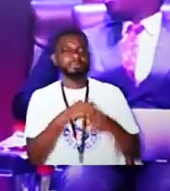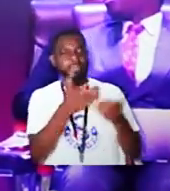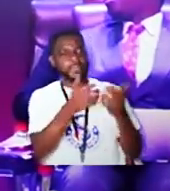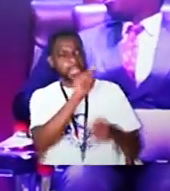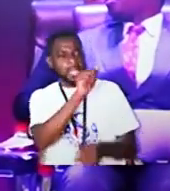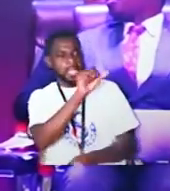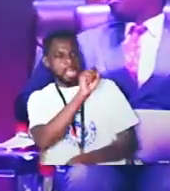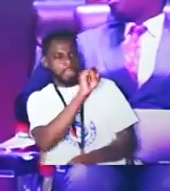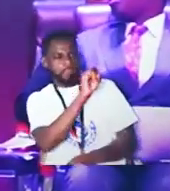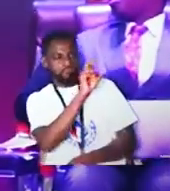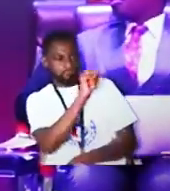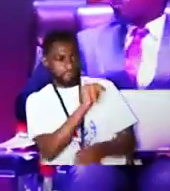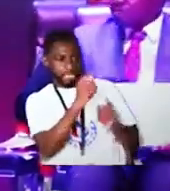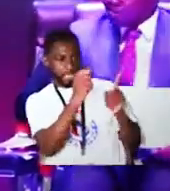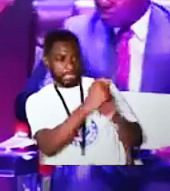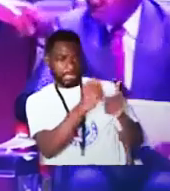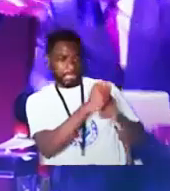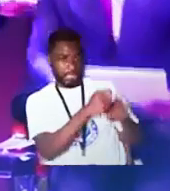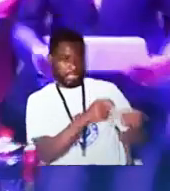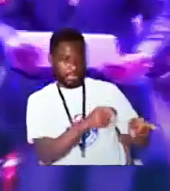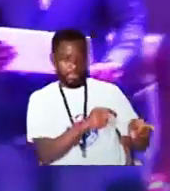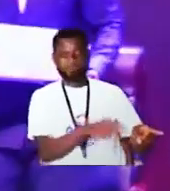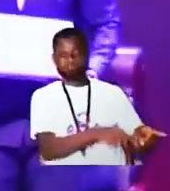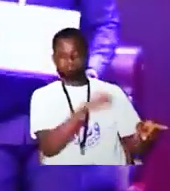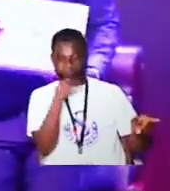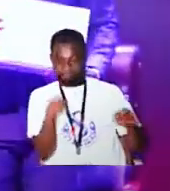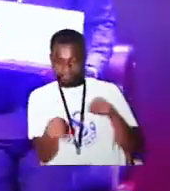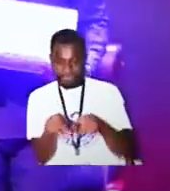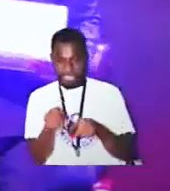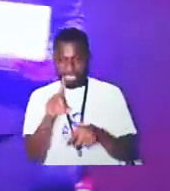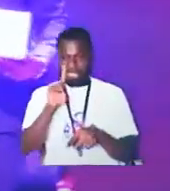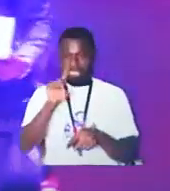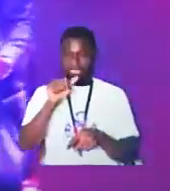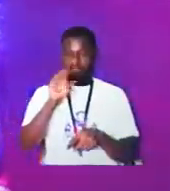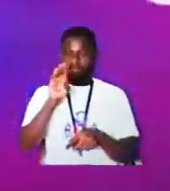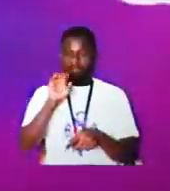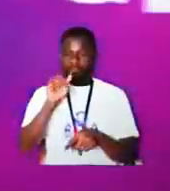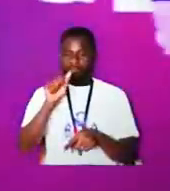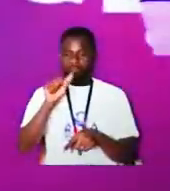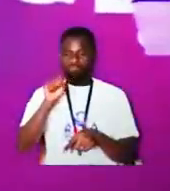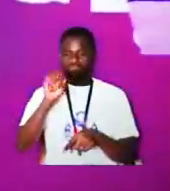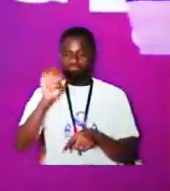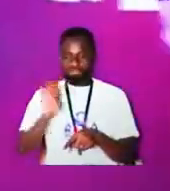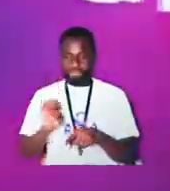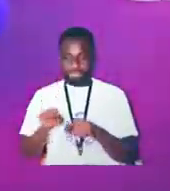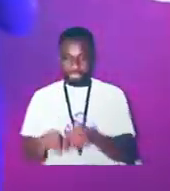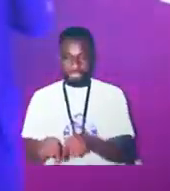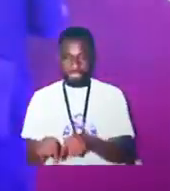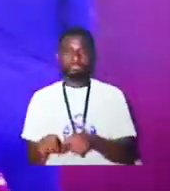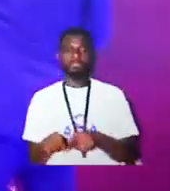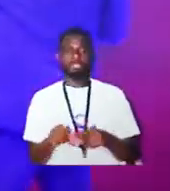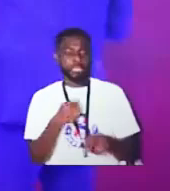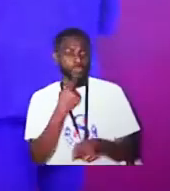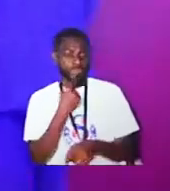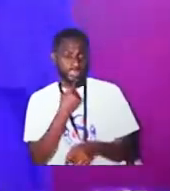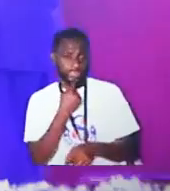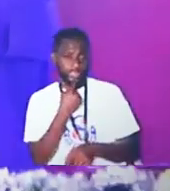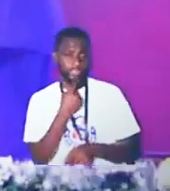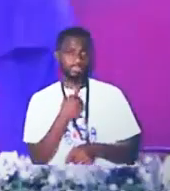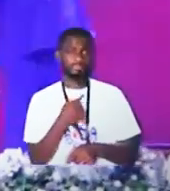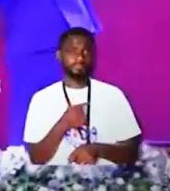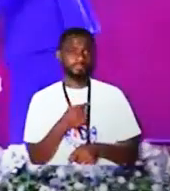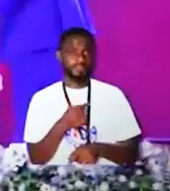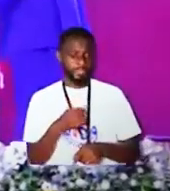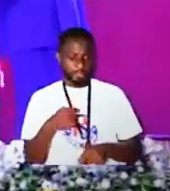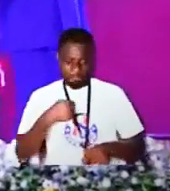Asim. You are in Dabuase. The Prague Minister of Father was. Then you are saying that, as